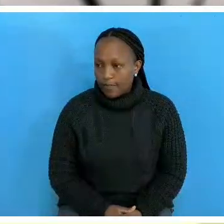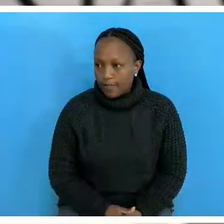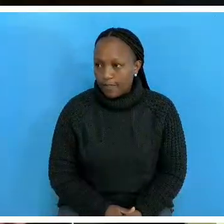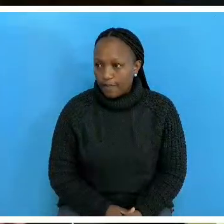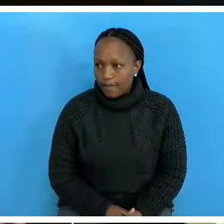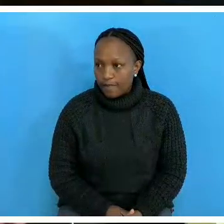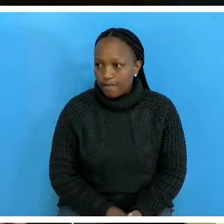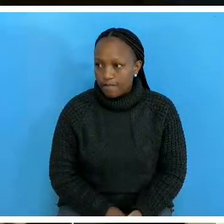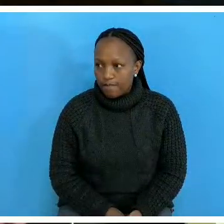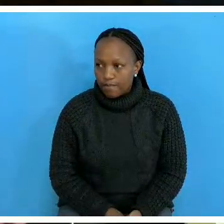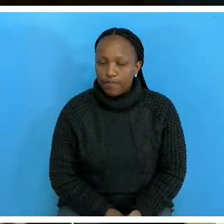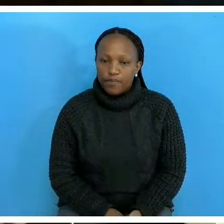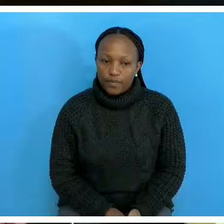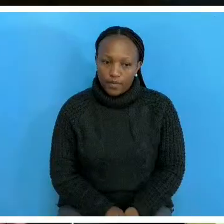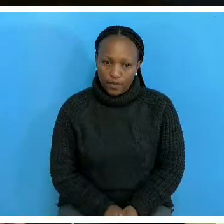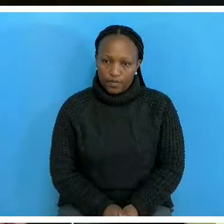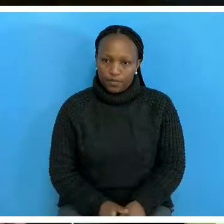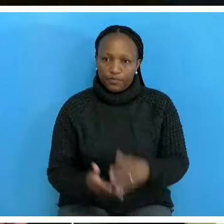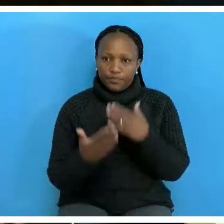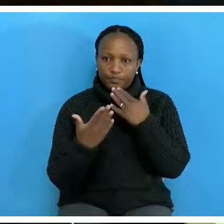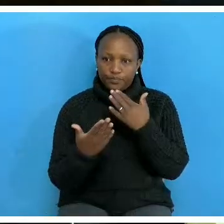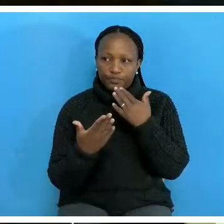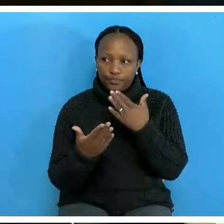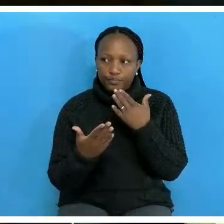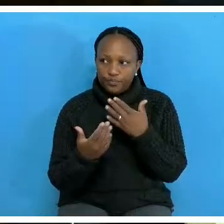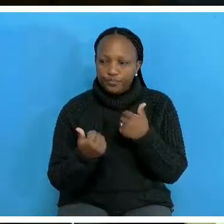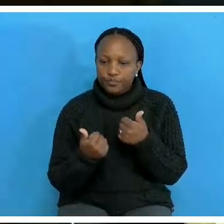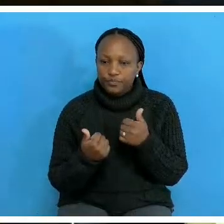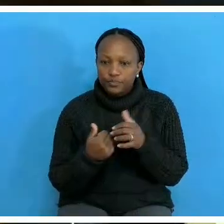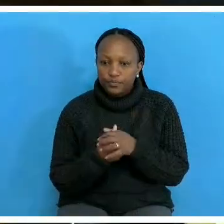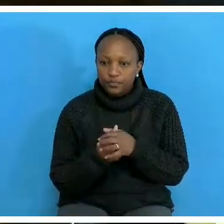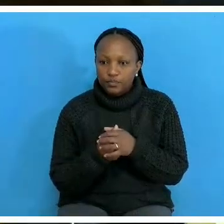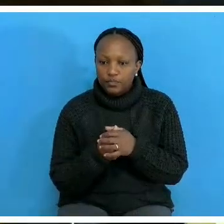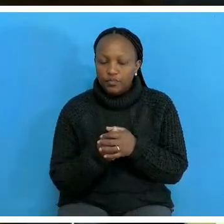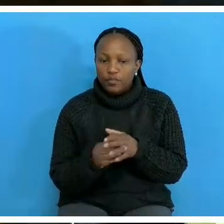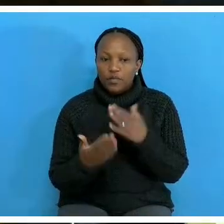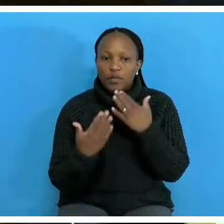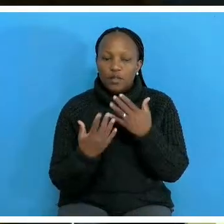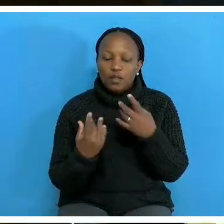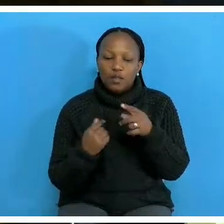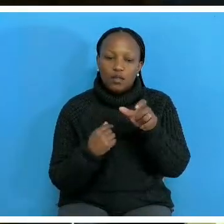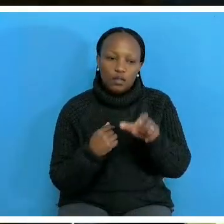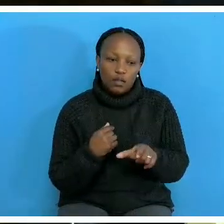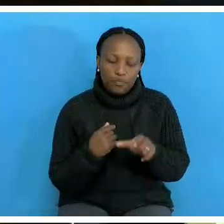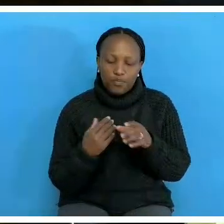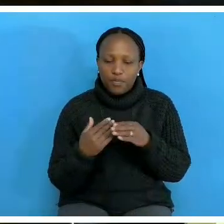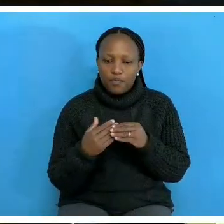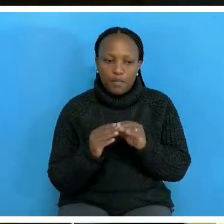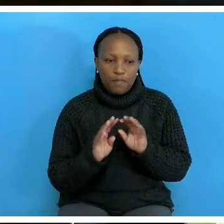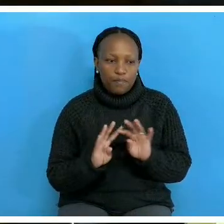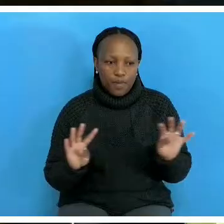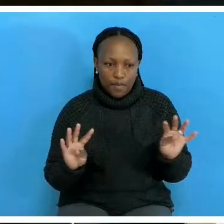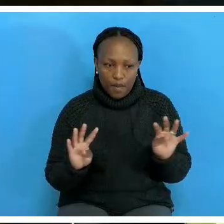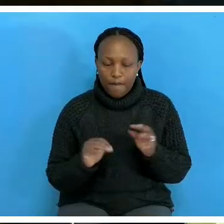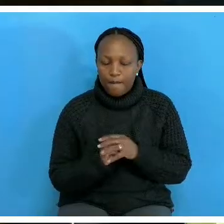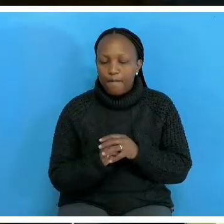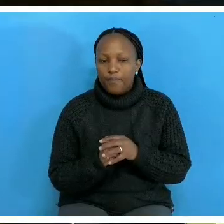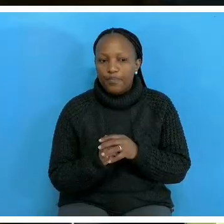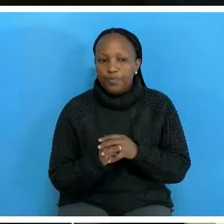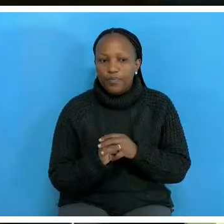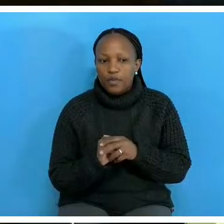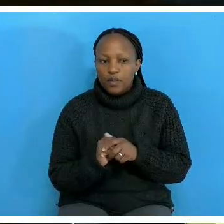Goed. Thank you very much. You may continue. Thank you, Chair, and the members. So,